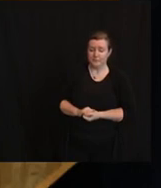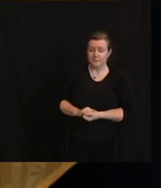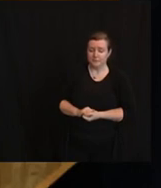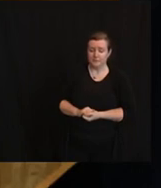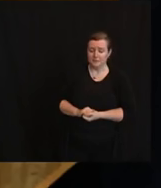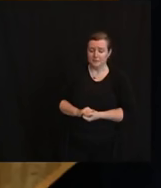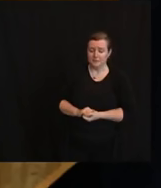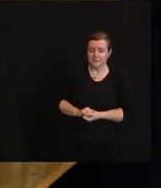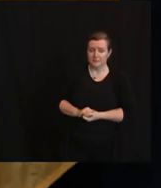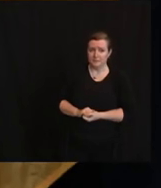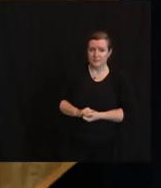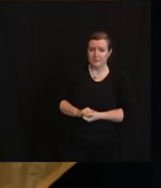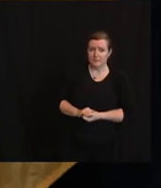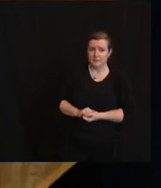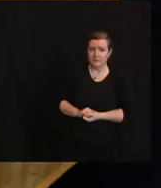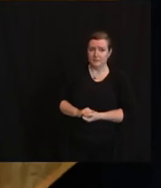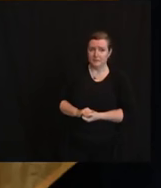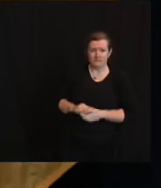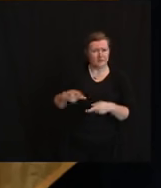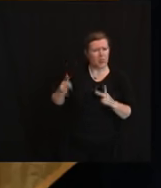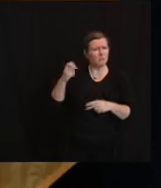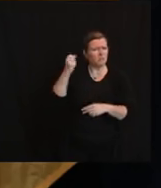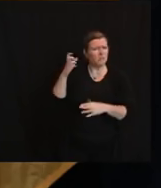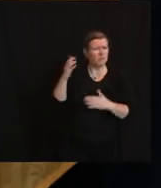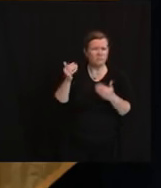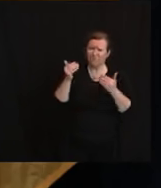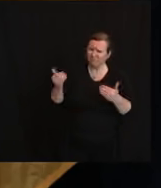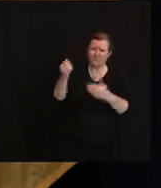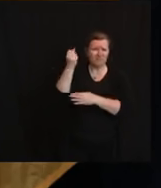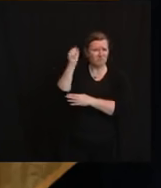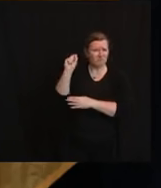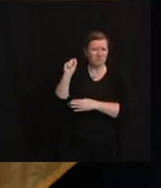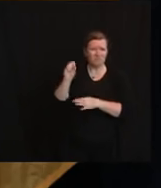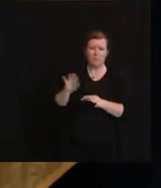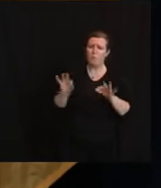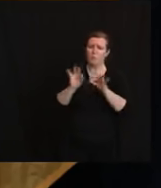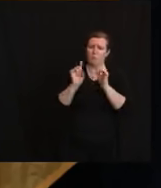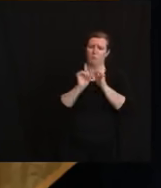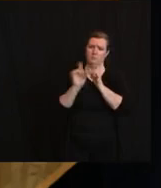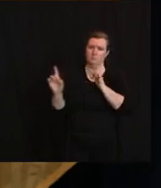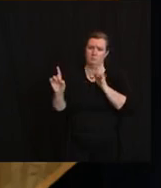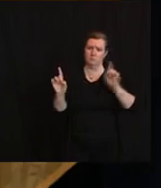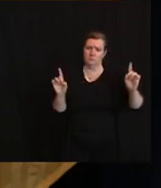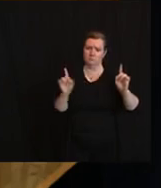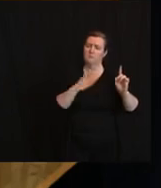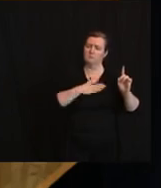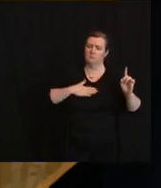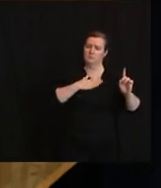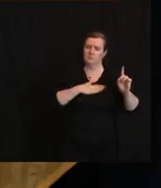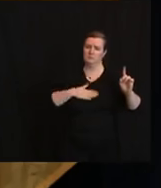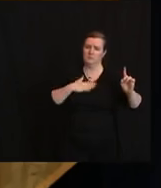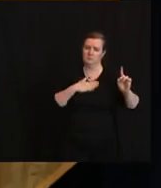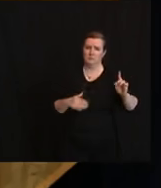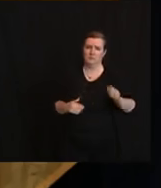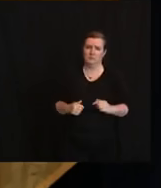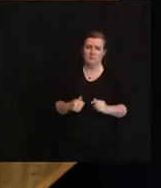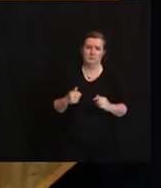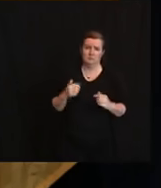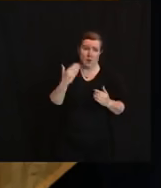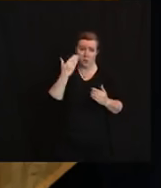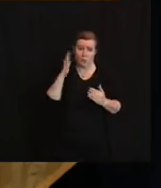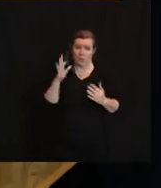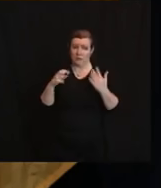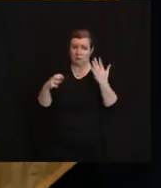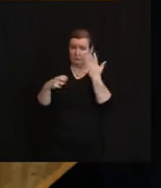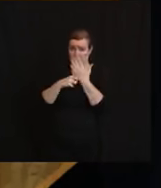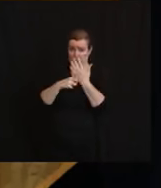the protesters the right to do that as long as they're socially distancing. I don't know if any citations have been issued yet, Dustin. I'll know that certainly by